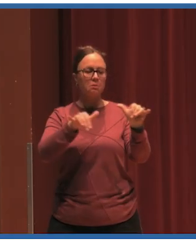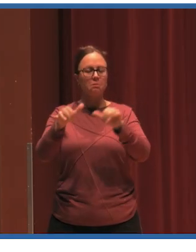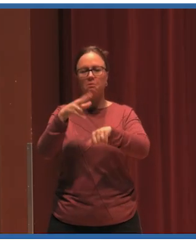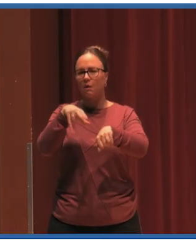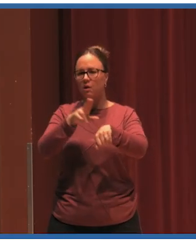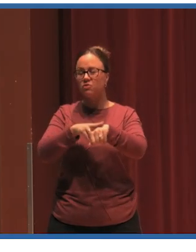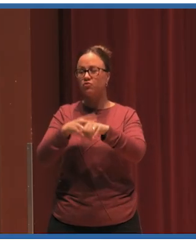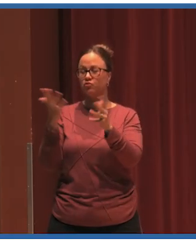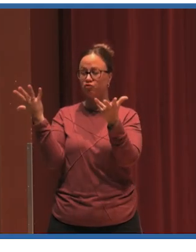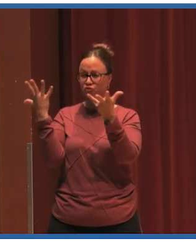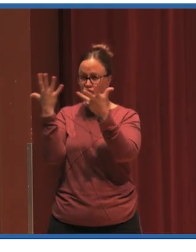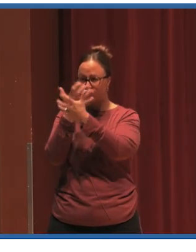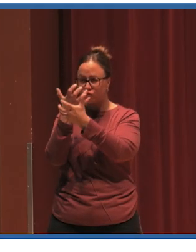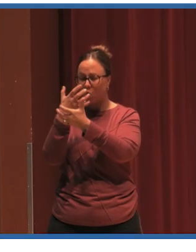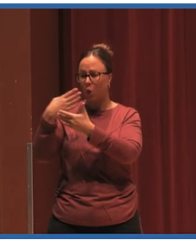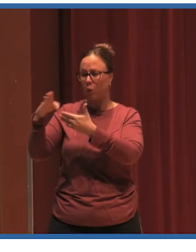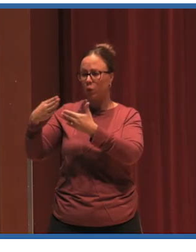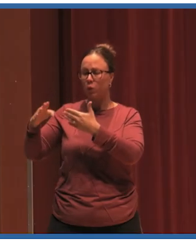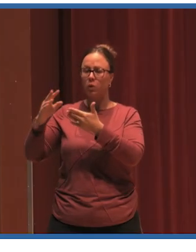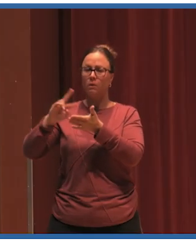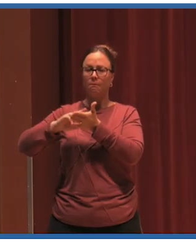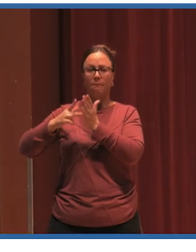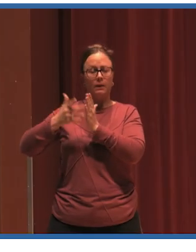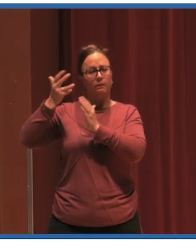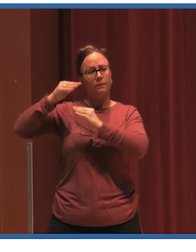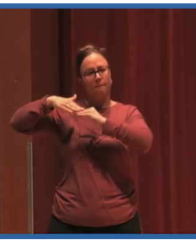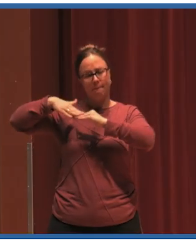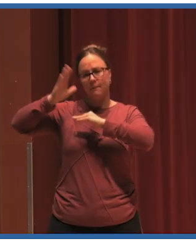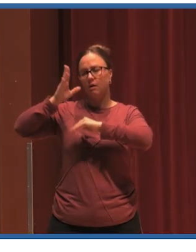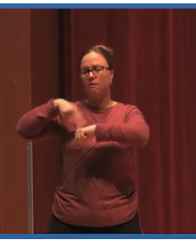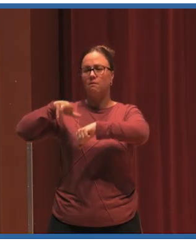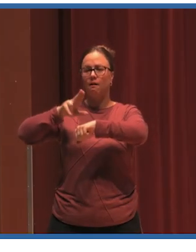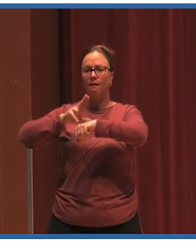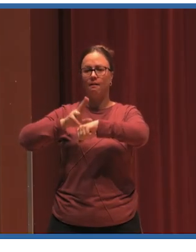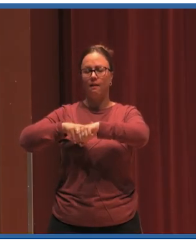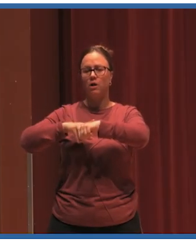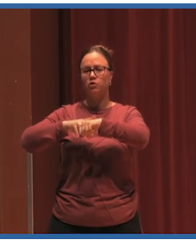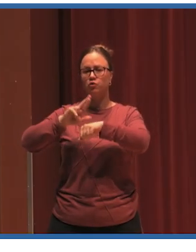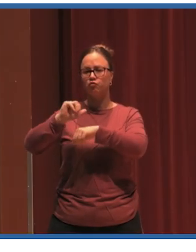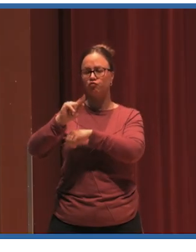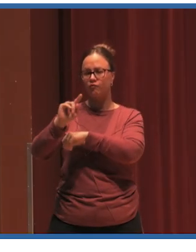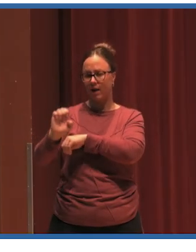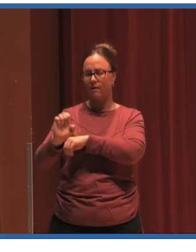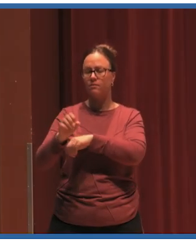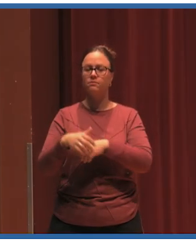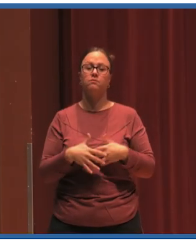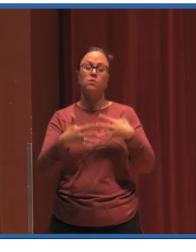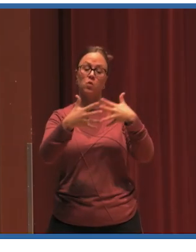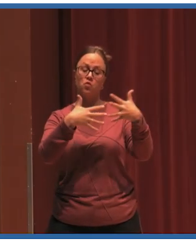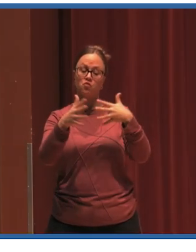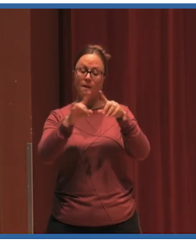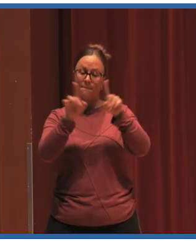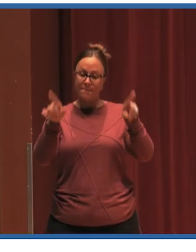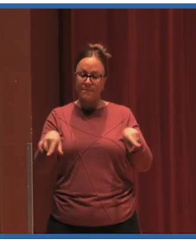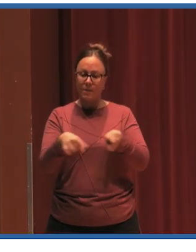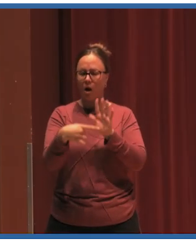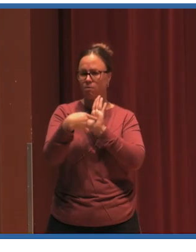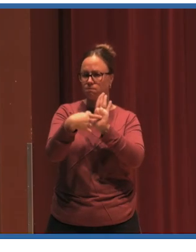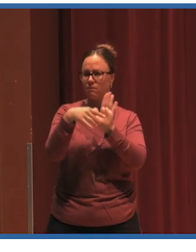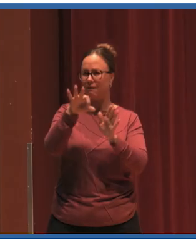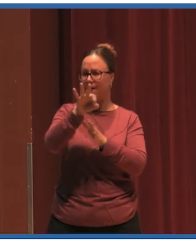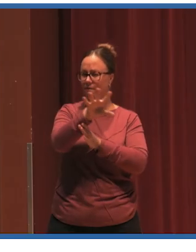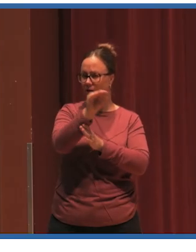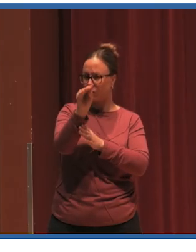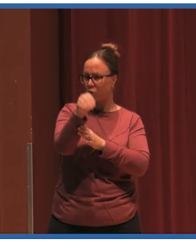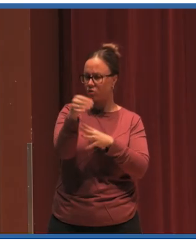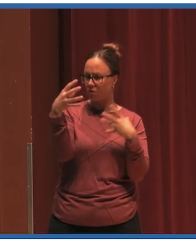when they're that dark blue, you're above, significantly above national rates. Those gray boxes represent 95% confidence intervals,